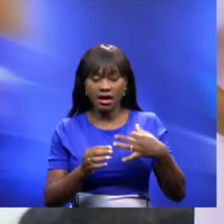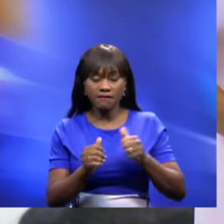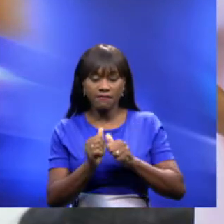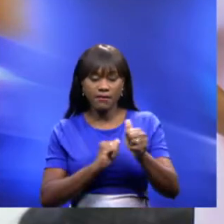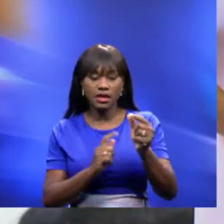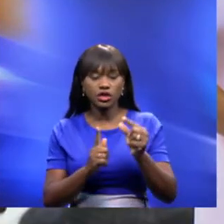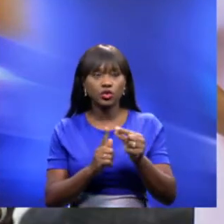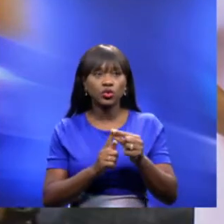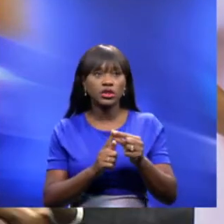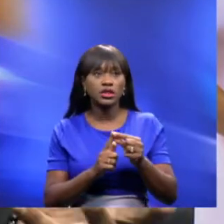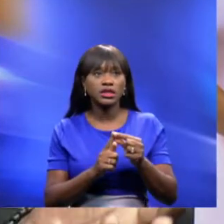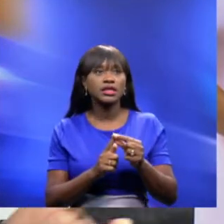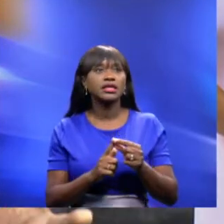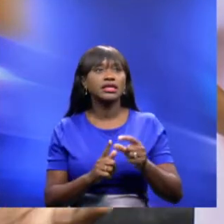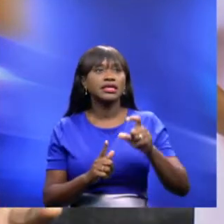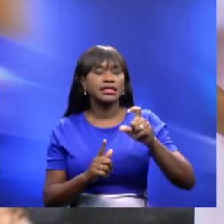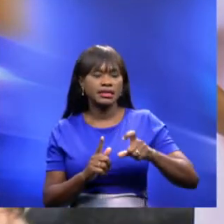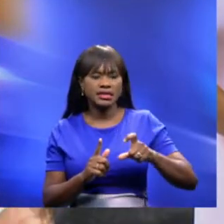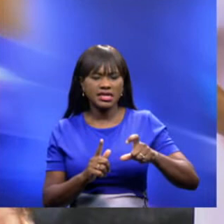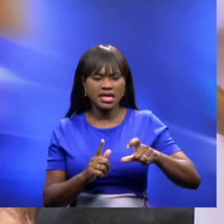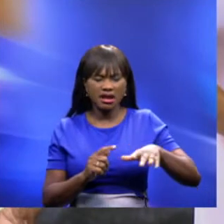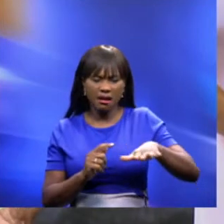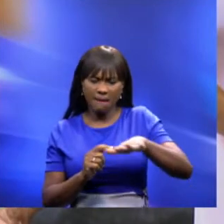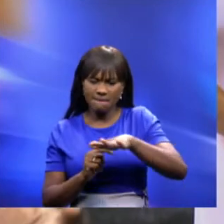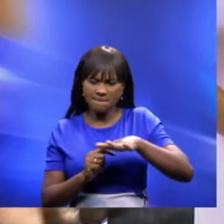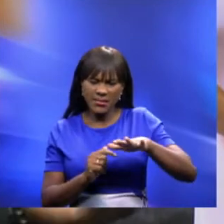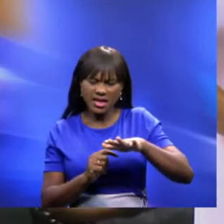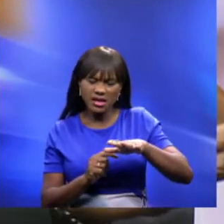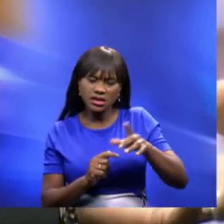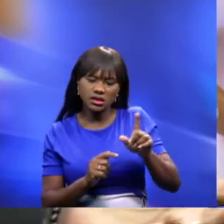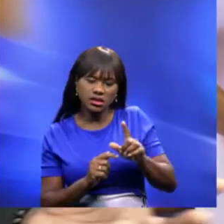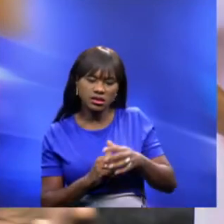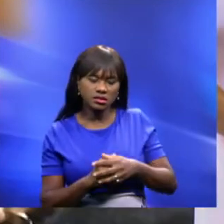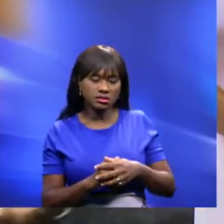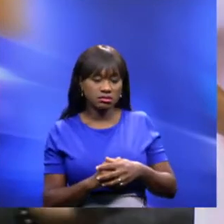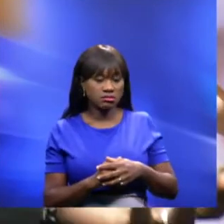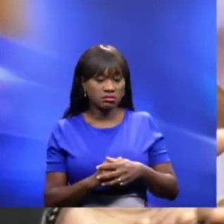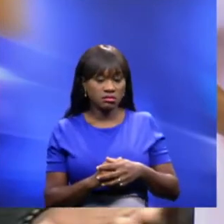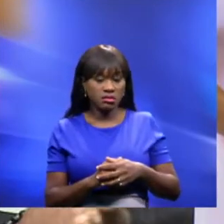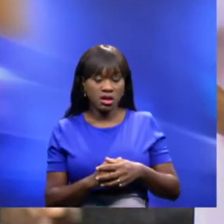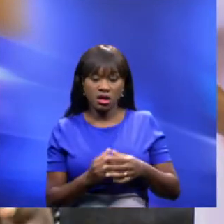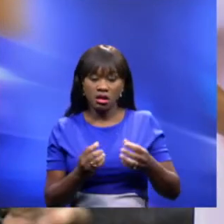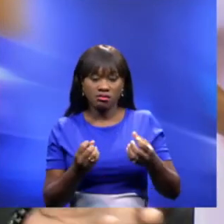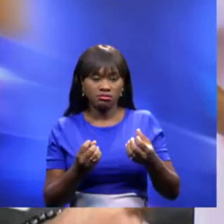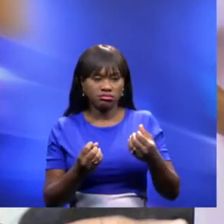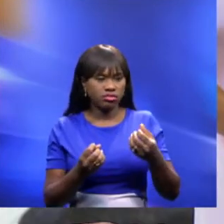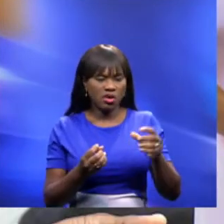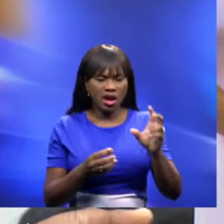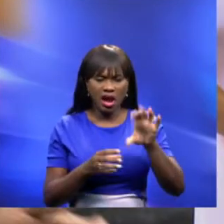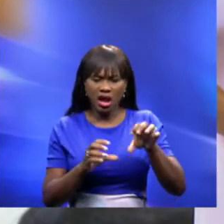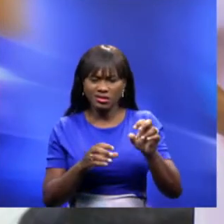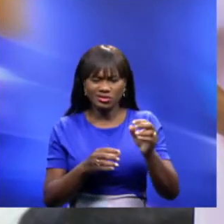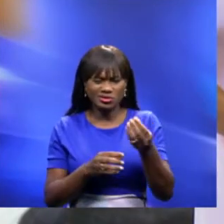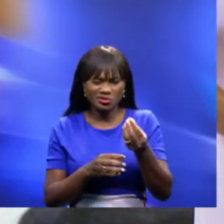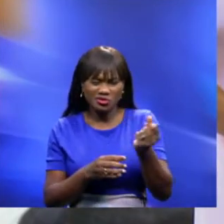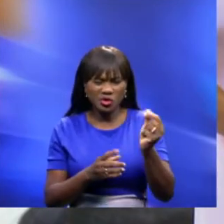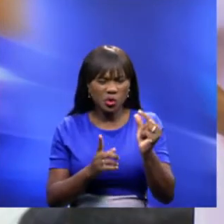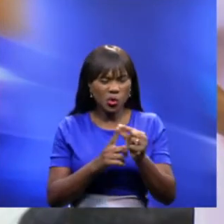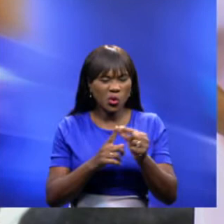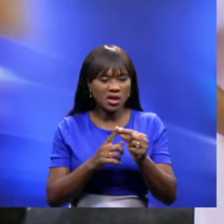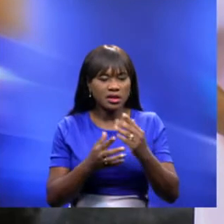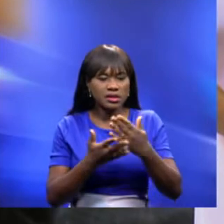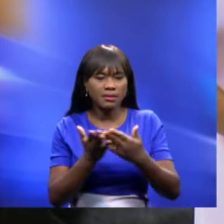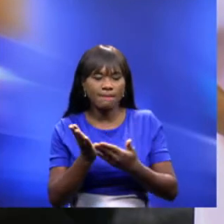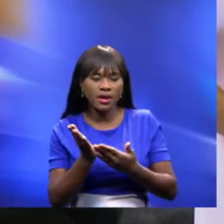crack passwords, you need a base to draw from. Now, there's only so much words you may have, general words, but